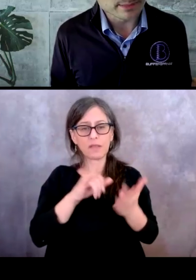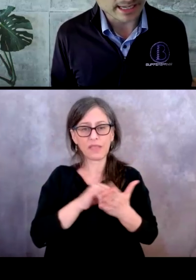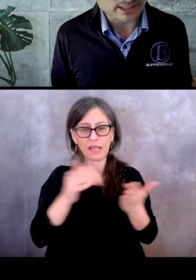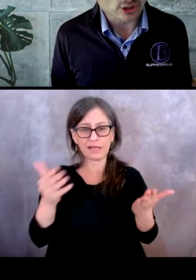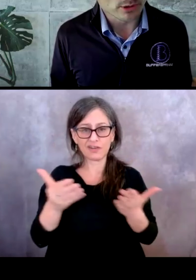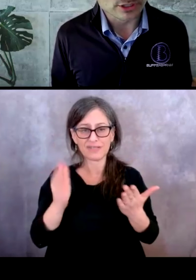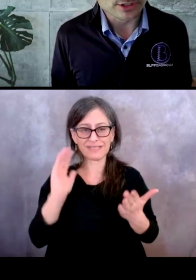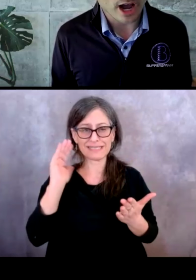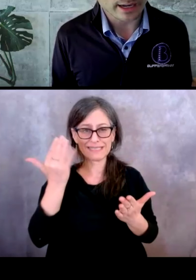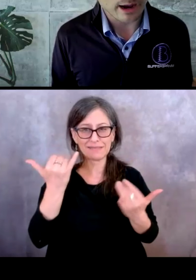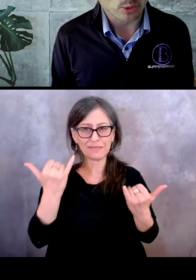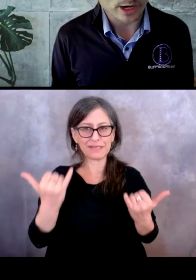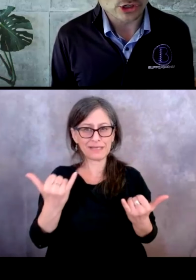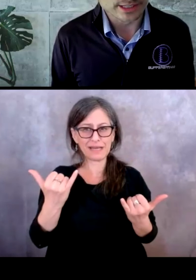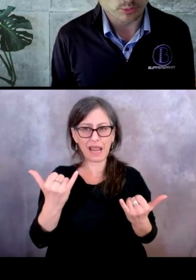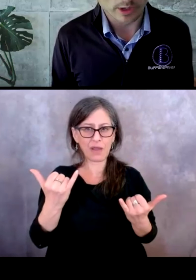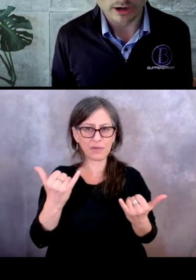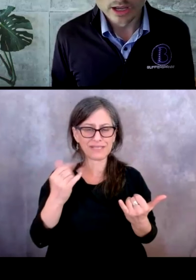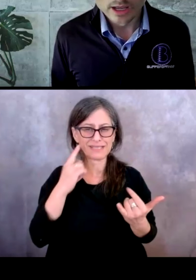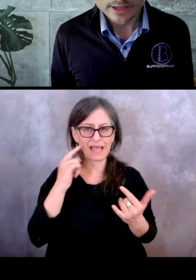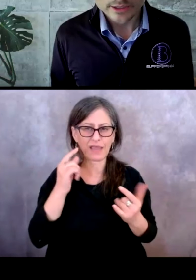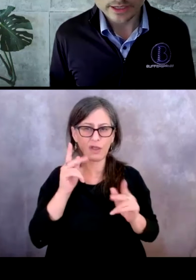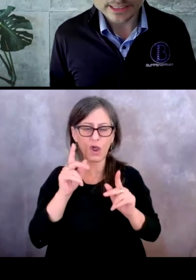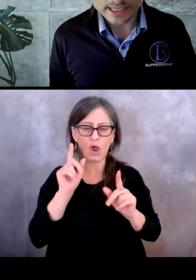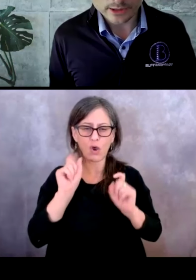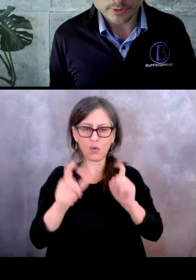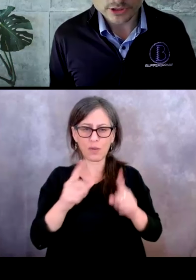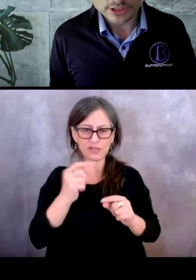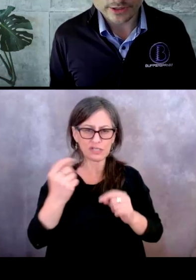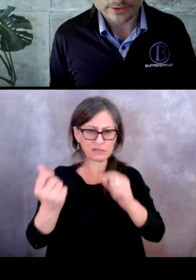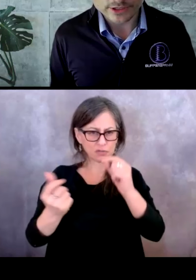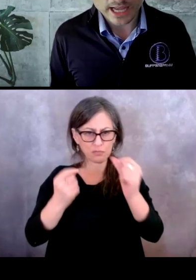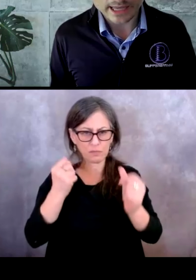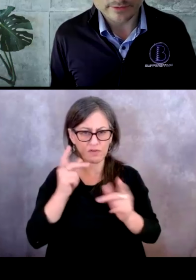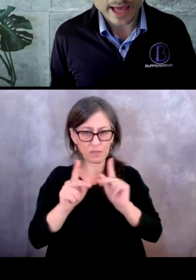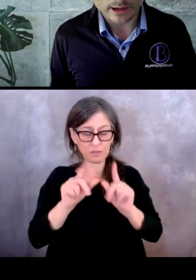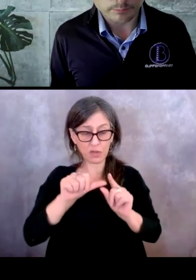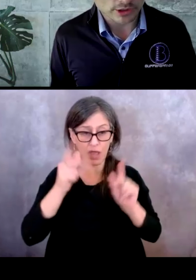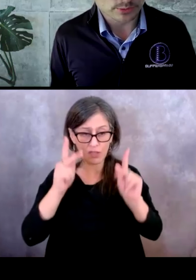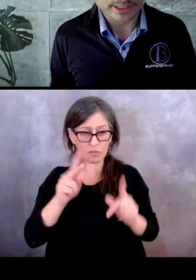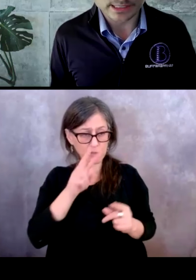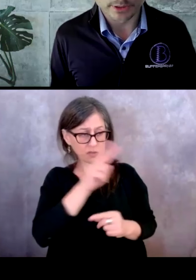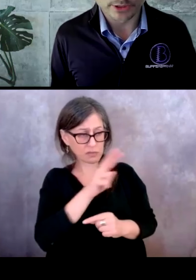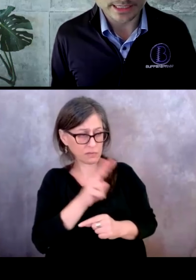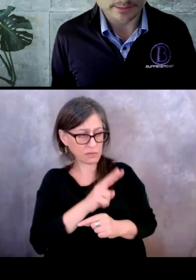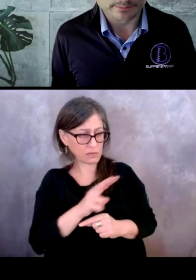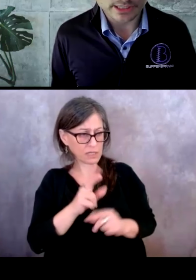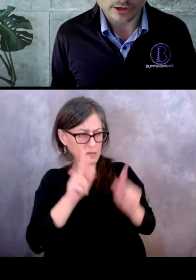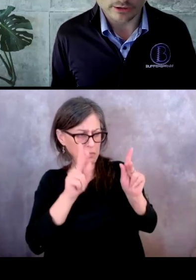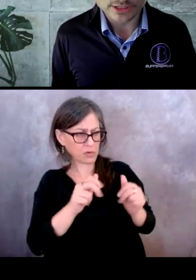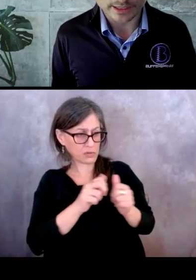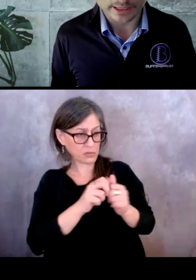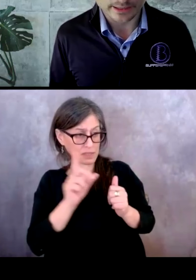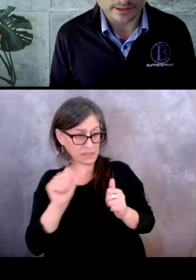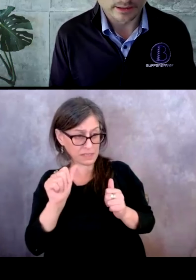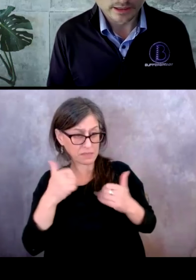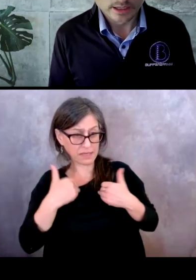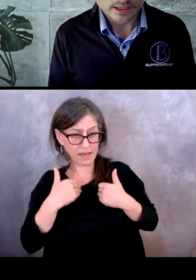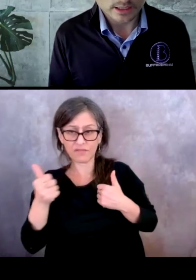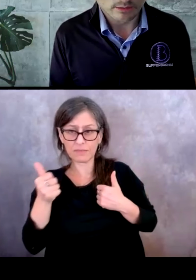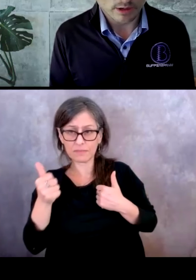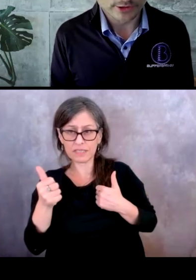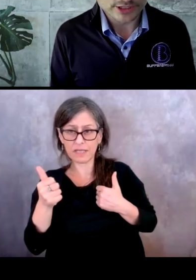it seems like it's almost knockout questions where is the other person on the other side of that a person with disabilities themselves that